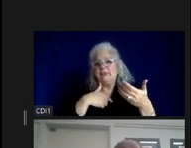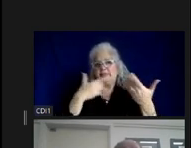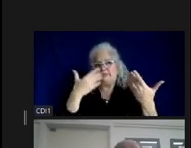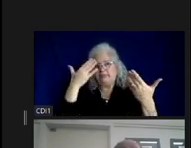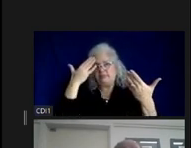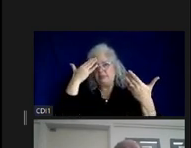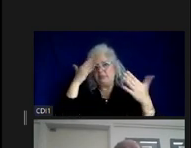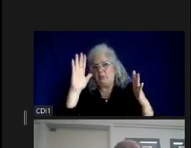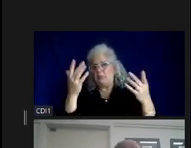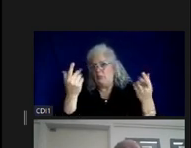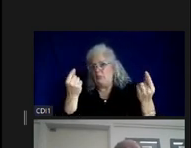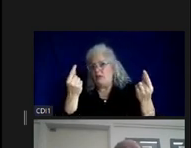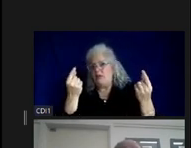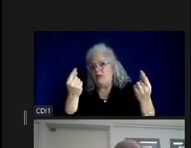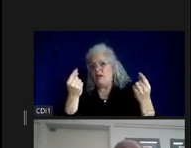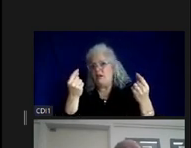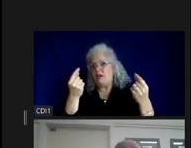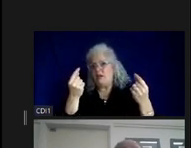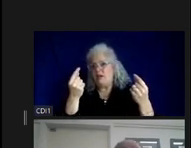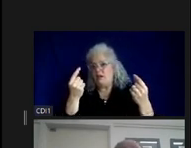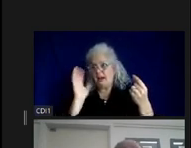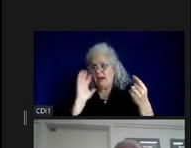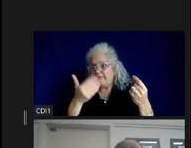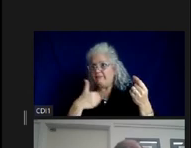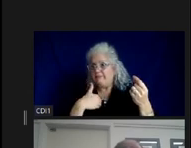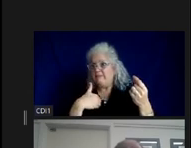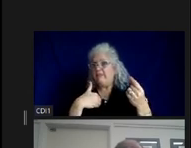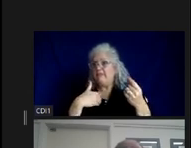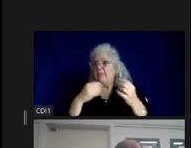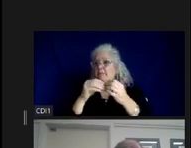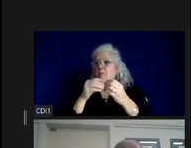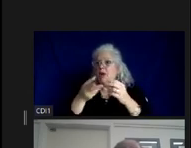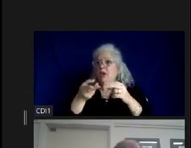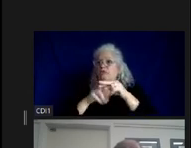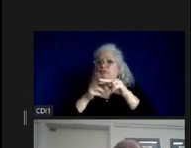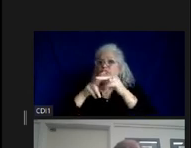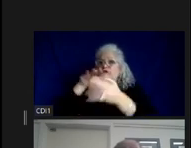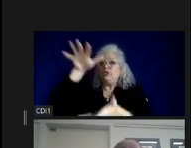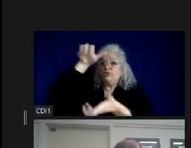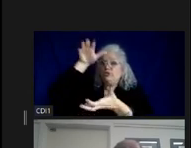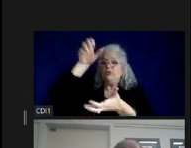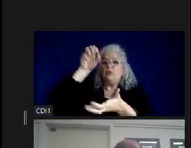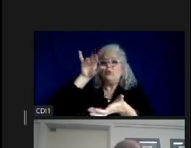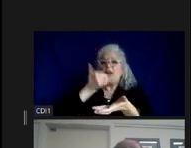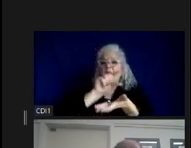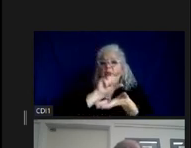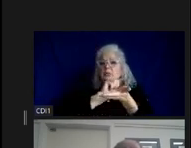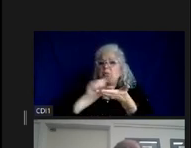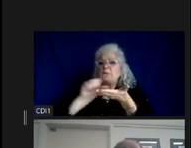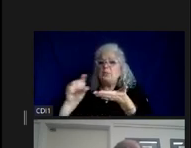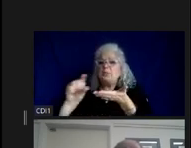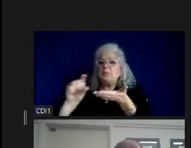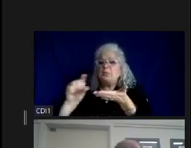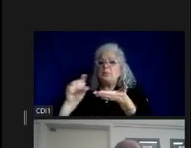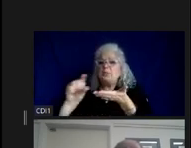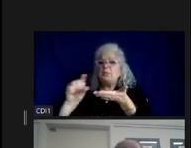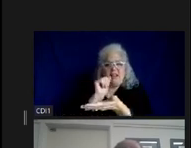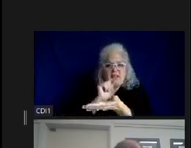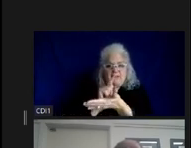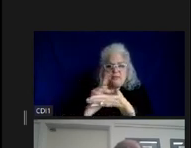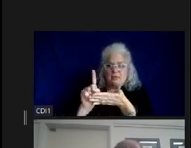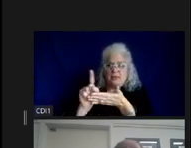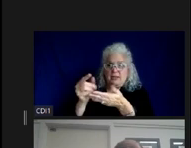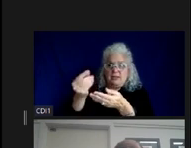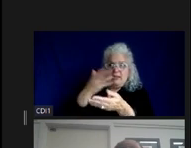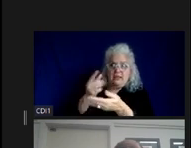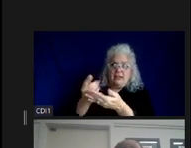amounts are going to be until less than a week ahead of time. But it's not the state's fault. It's nobody's real fault. It's